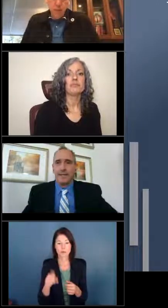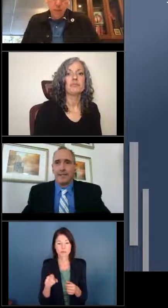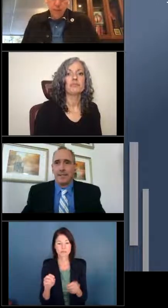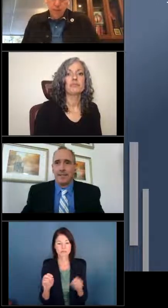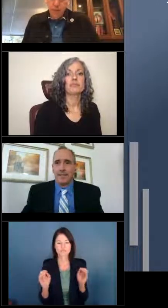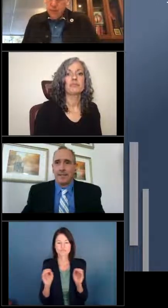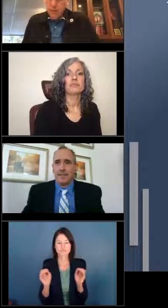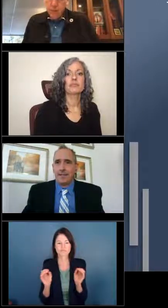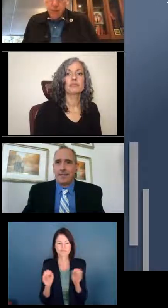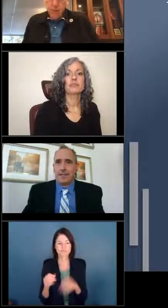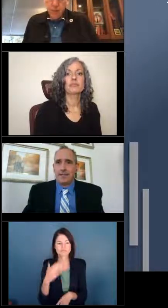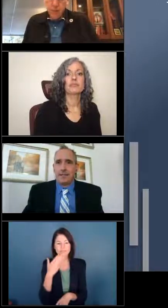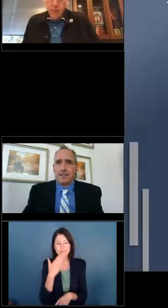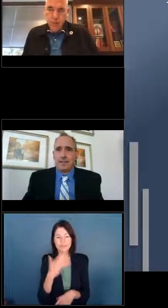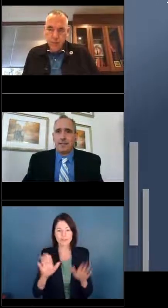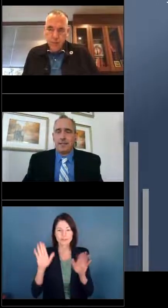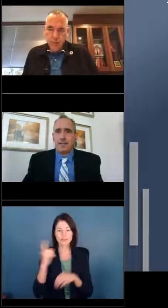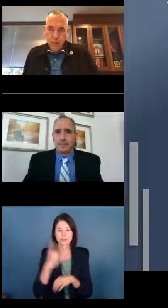day.